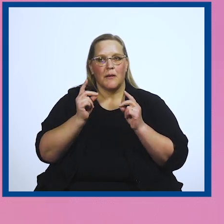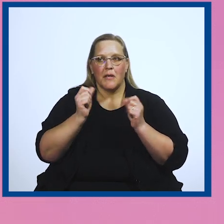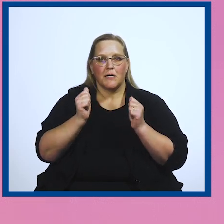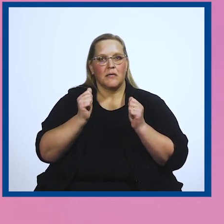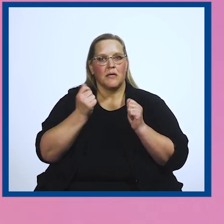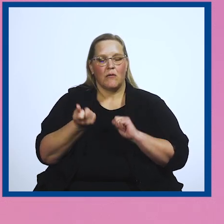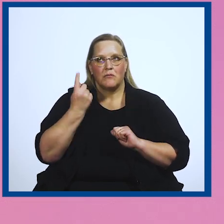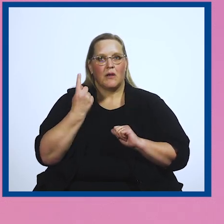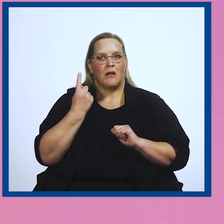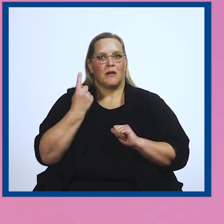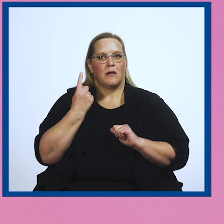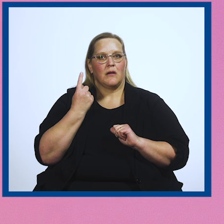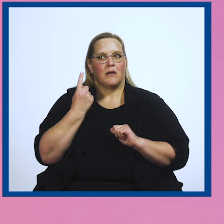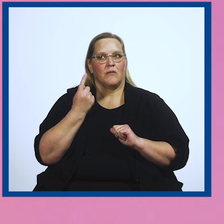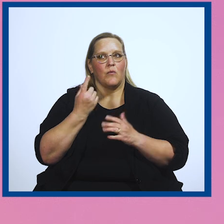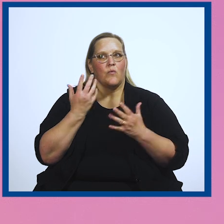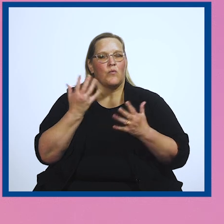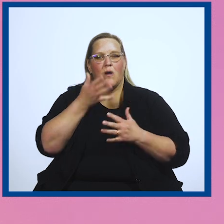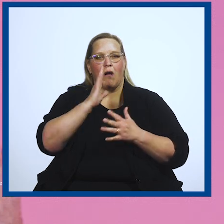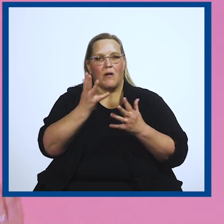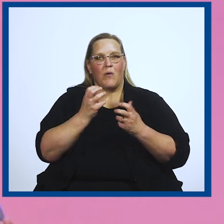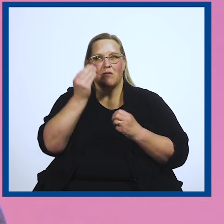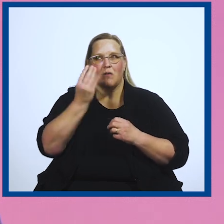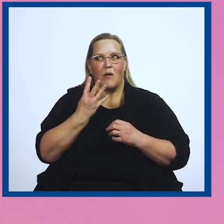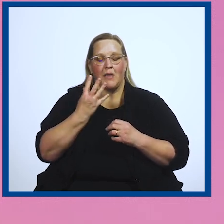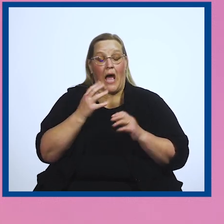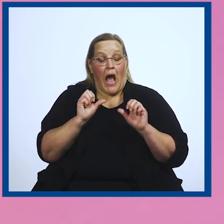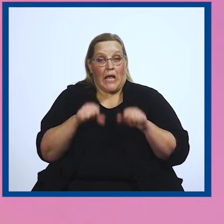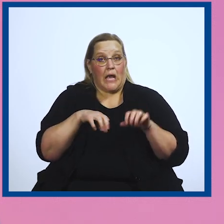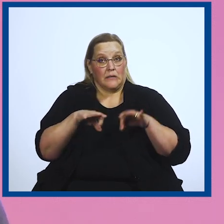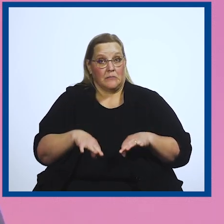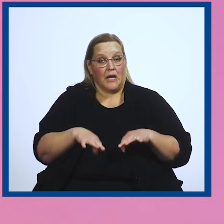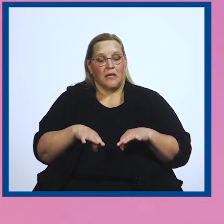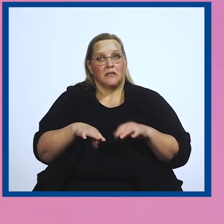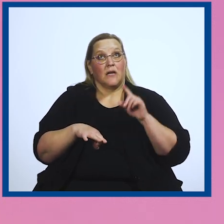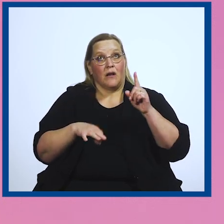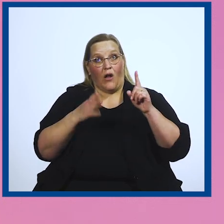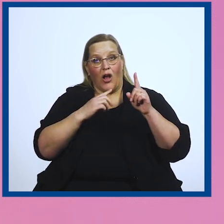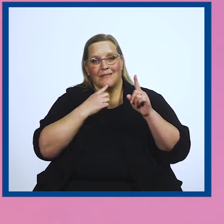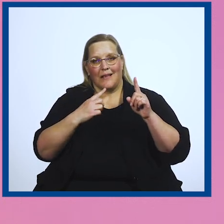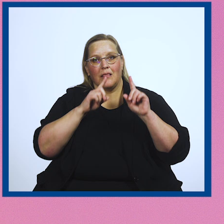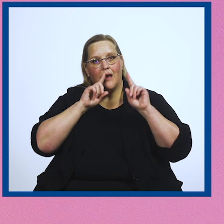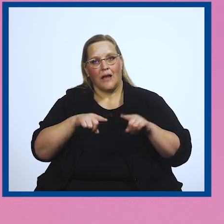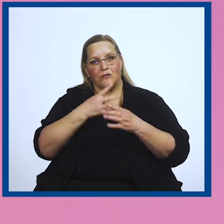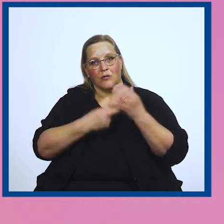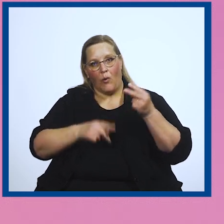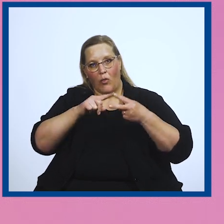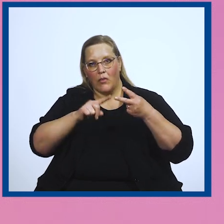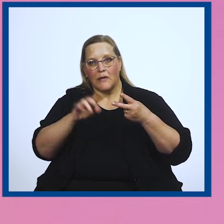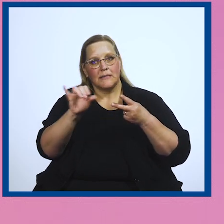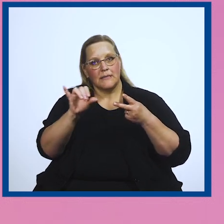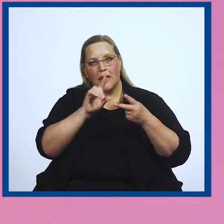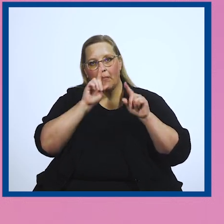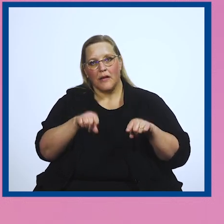immediate understanding of what God wanted to say to me. I could put it into words easily. It was like God said, Kurt, the answer to both of your prayers are the same